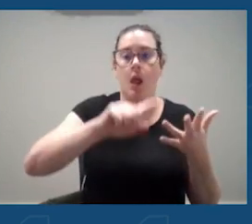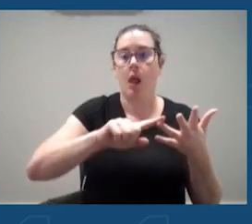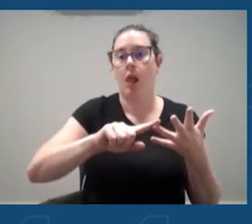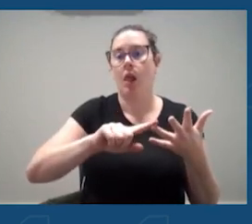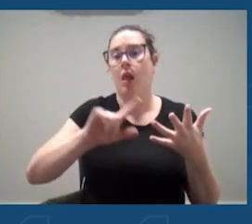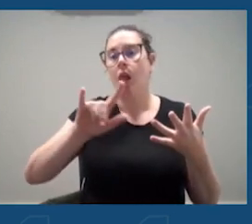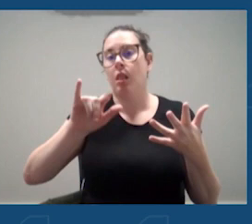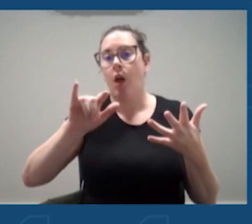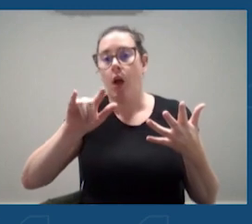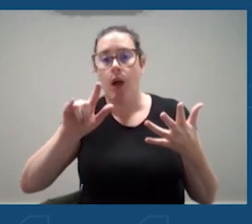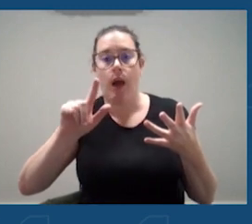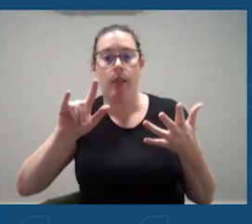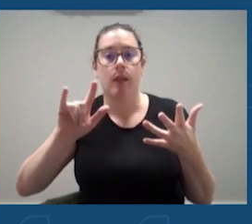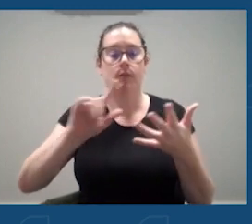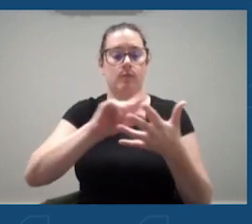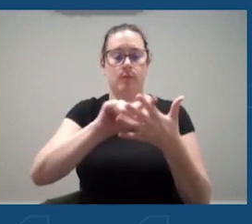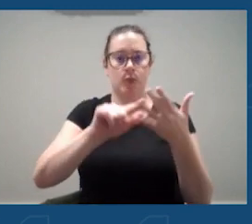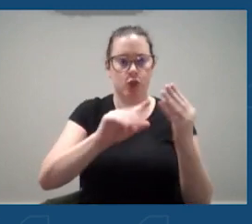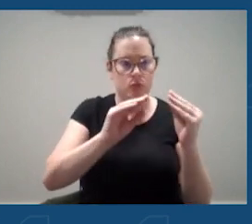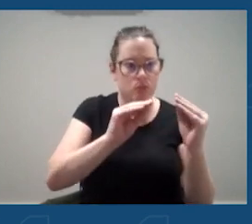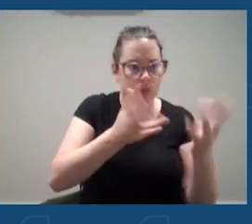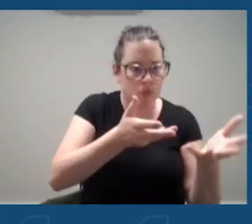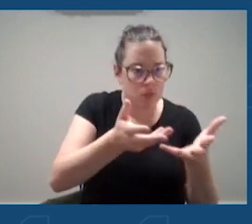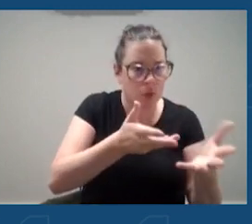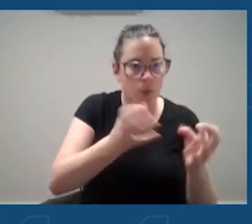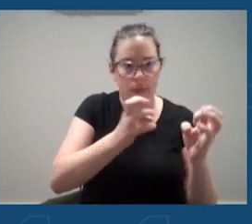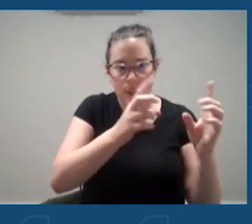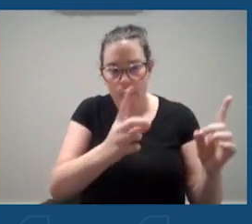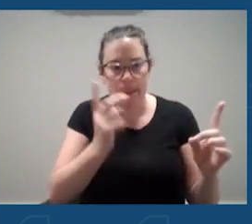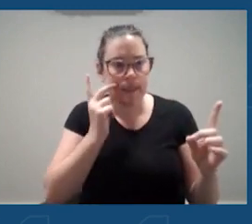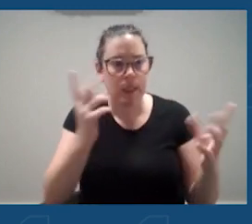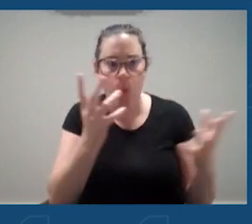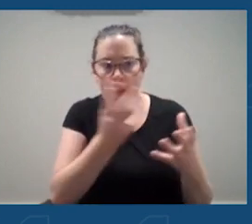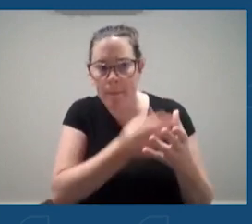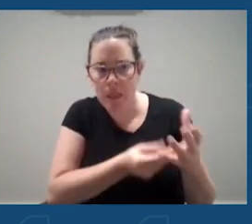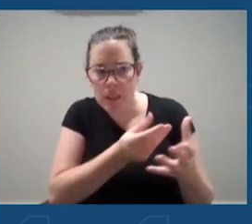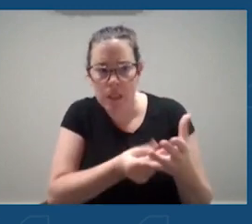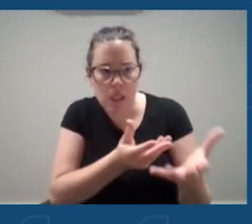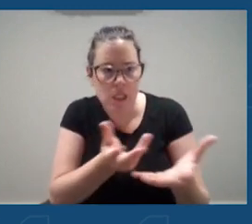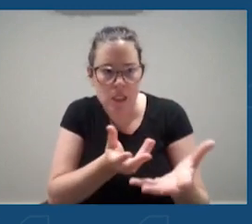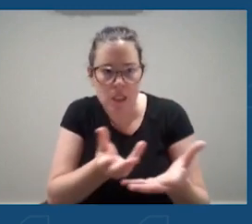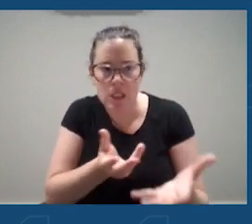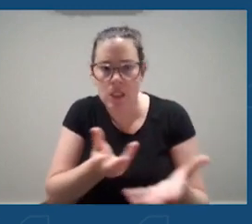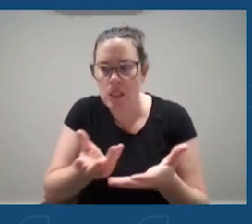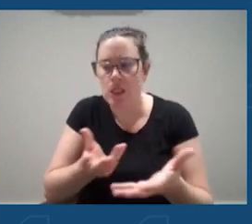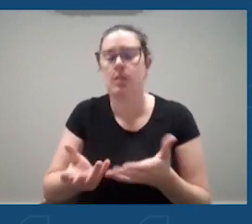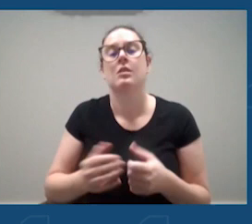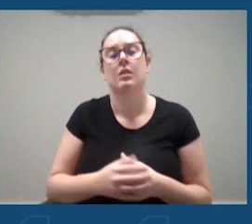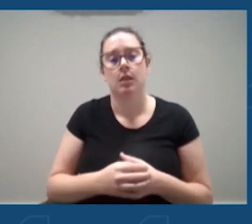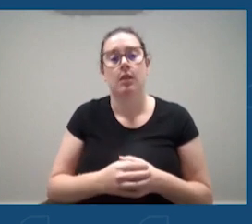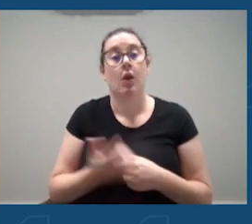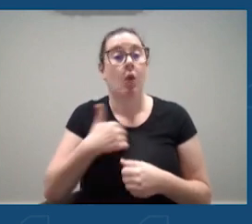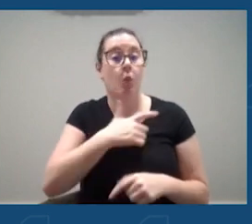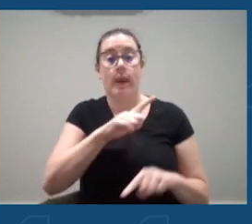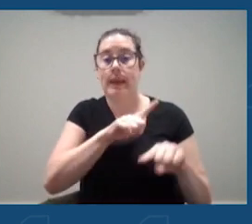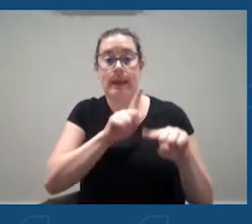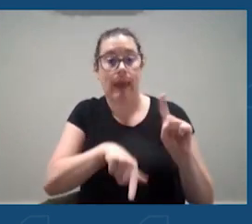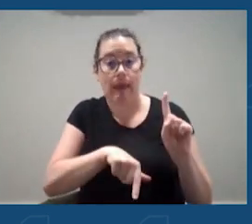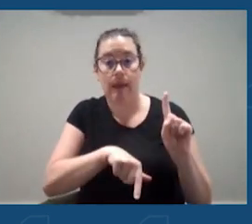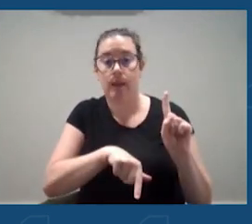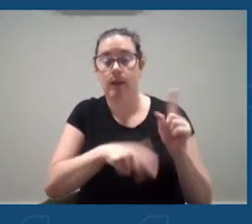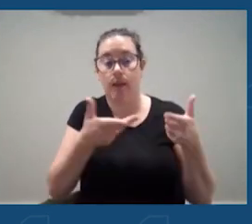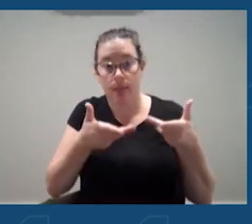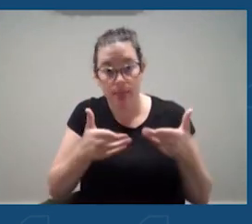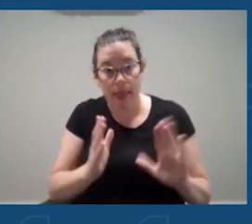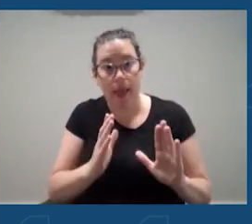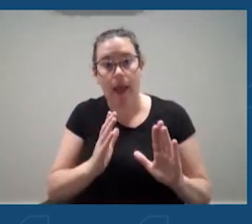talking to educators, seeing what gaps there were in the curriculum. We cannot let the